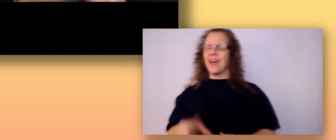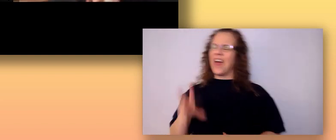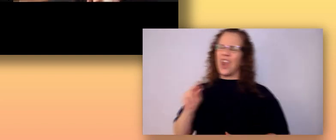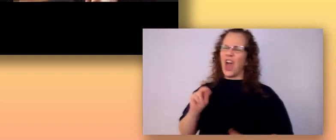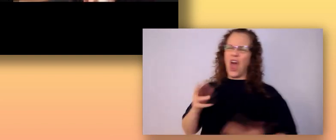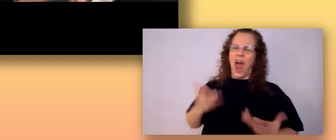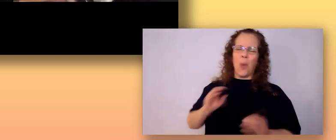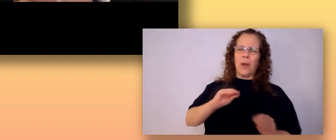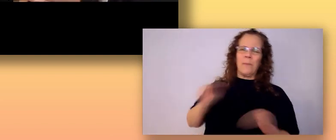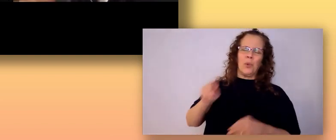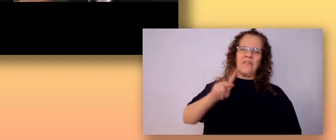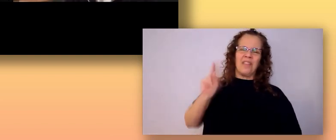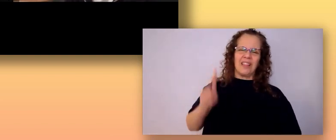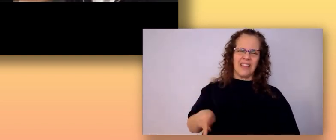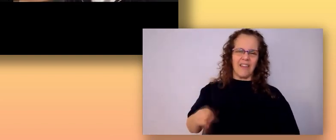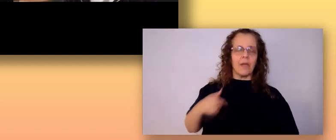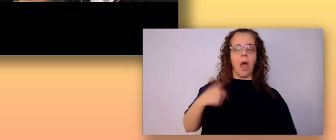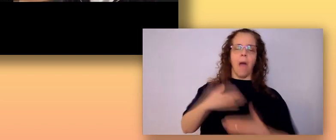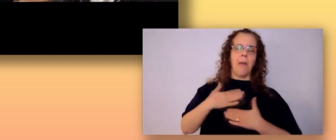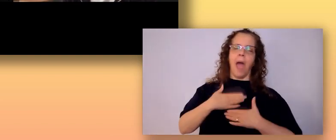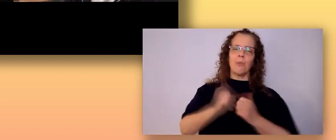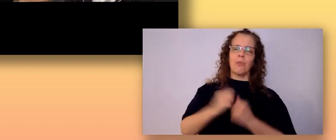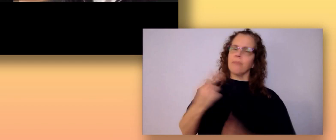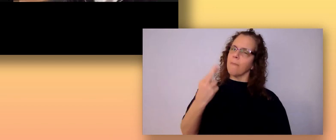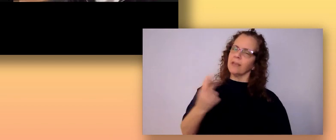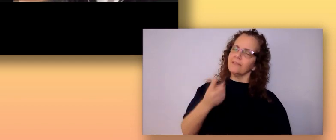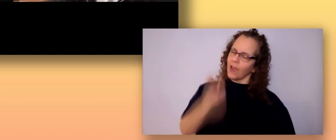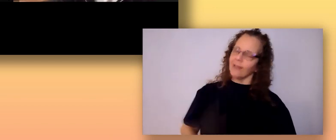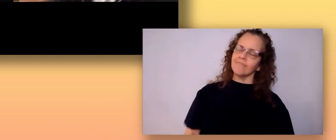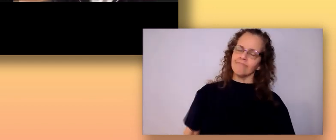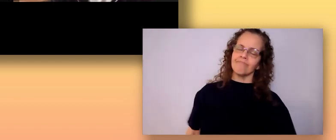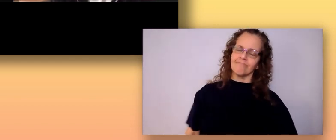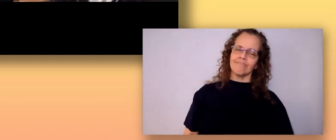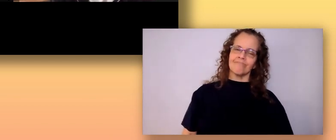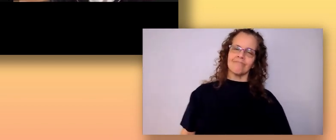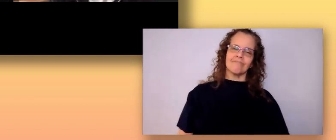mean, besides, I'm pretty happy whenever I got my best buddy with me.